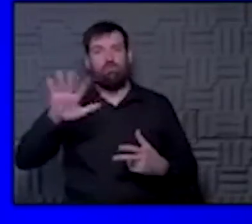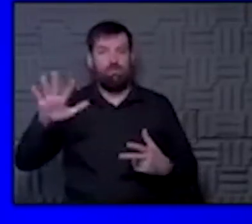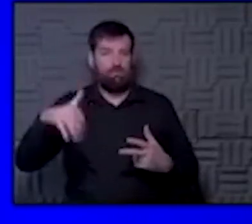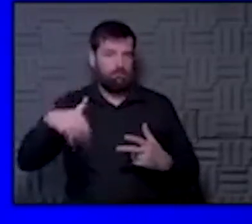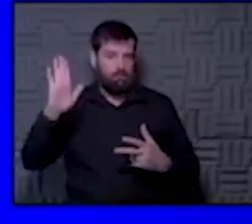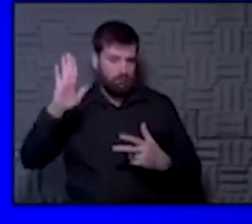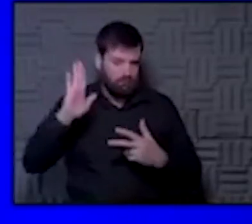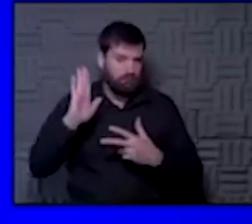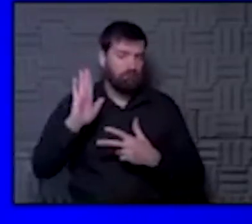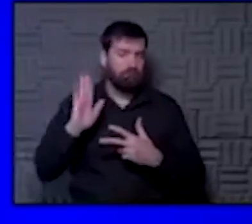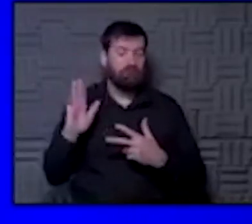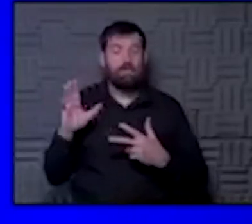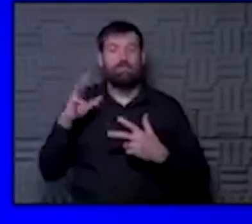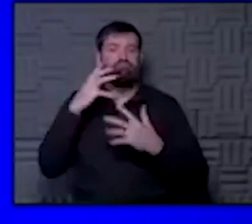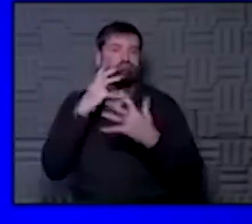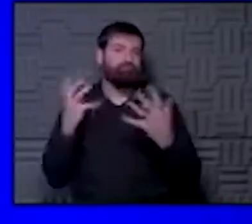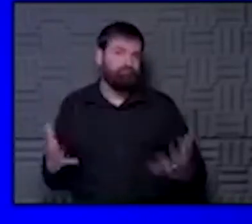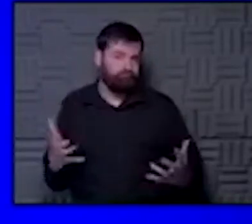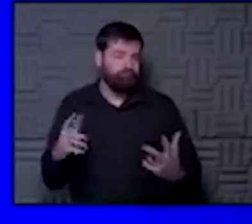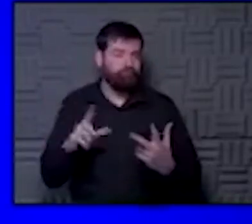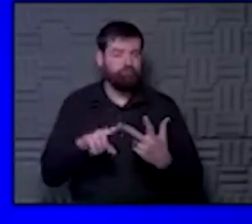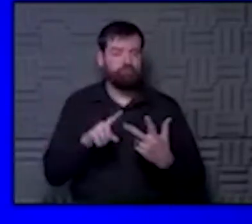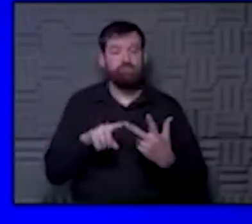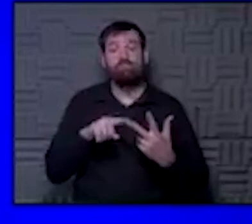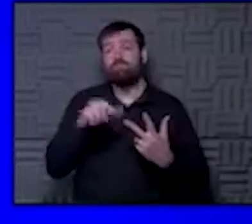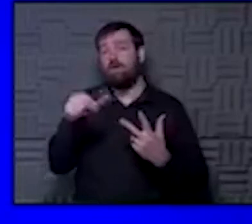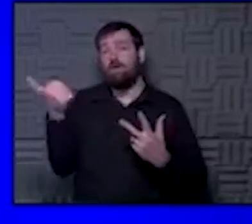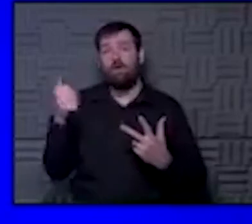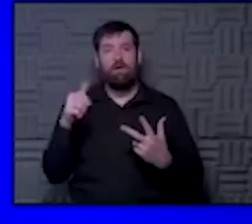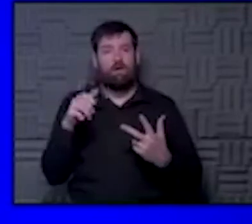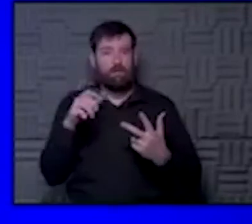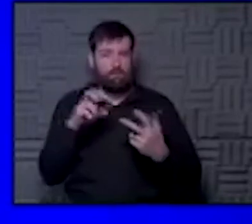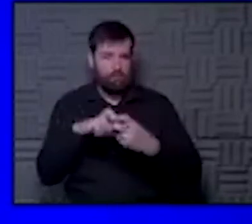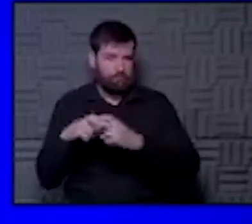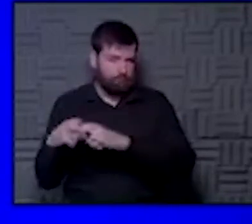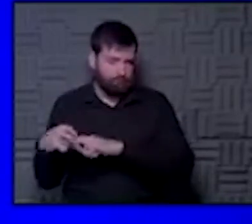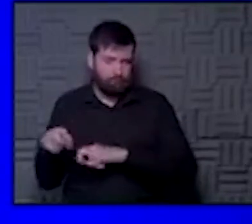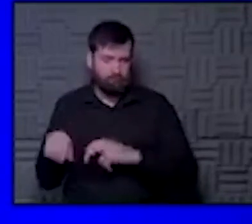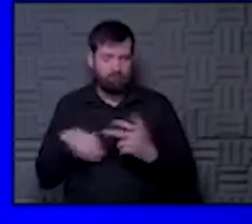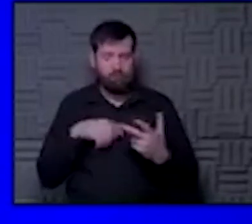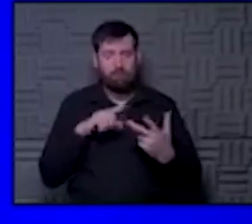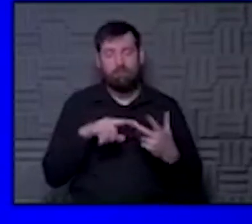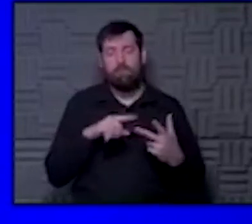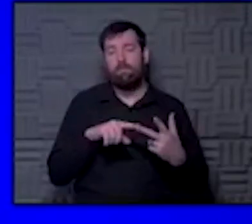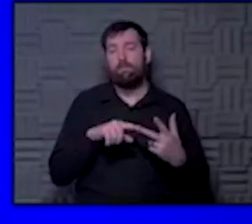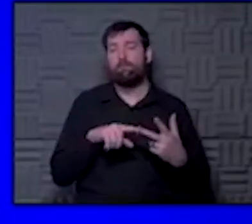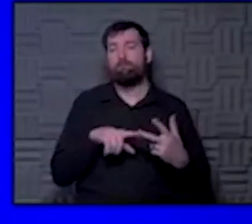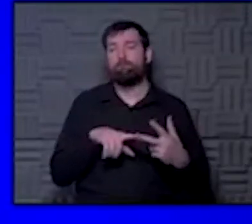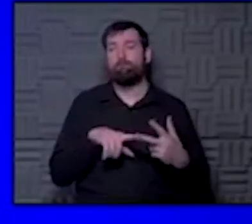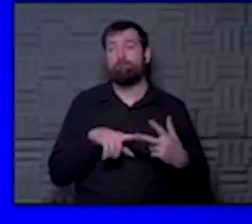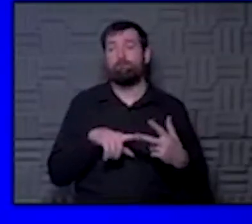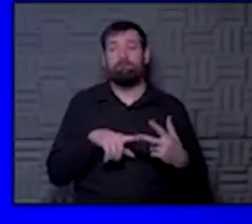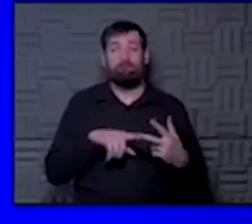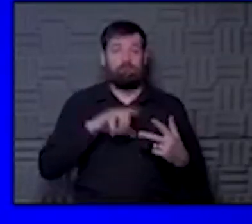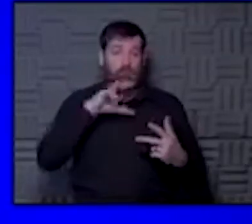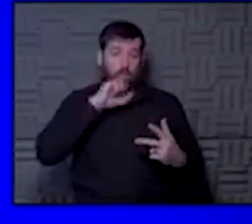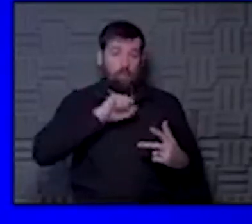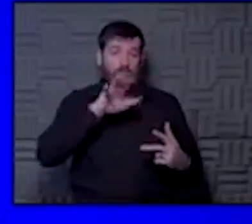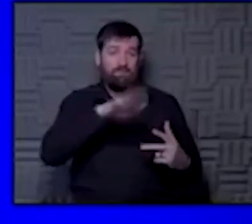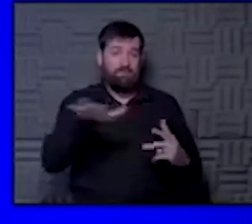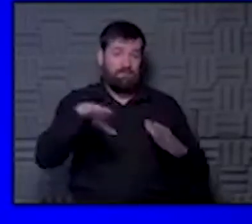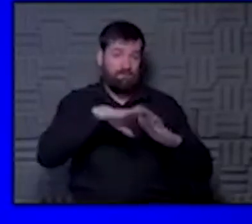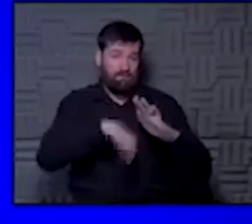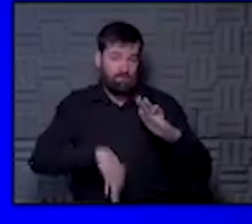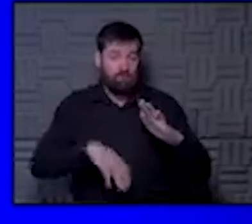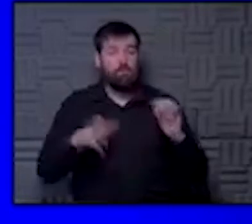obesity. And, Shannon talked about those other comorbidities. We also can look at if you're age 55 or under